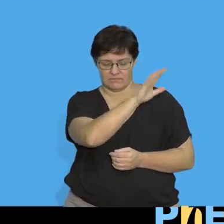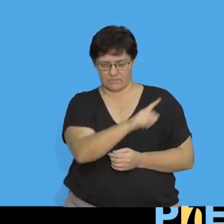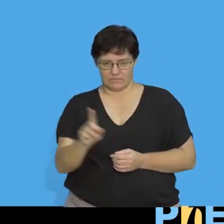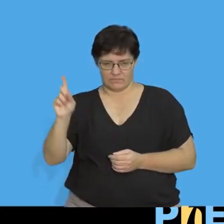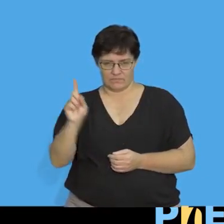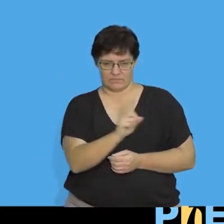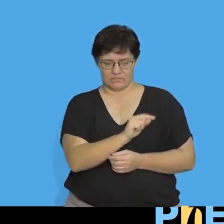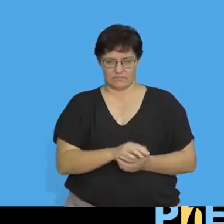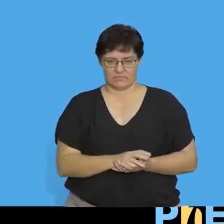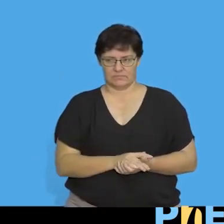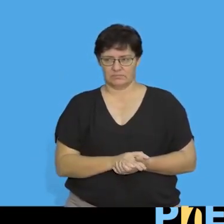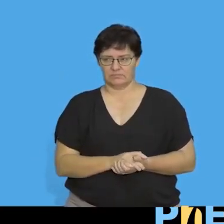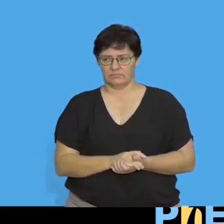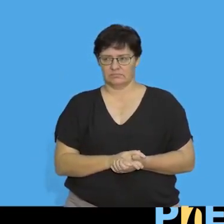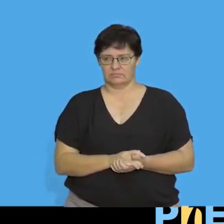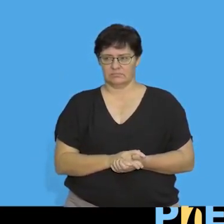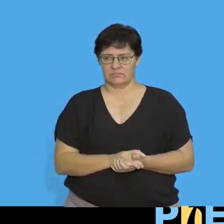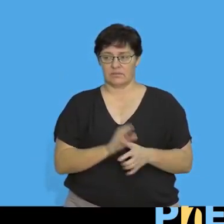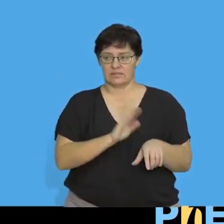Check the period.